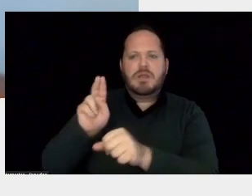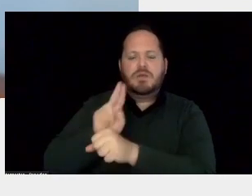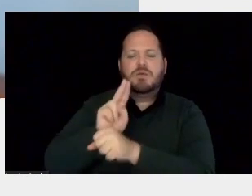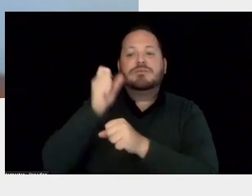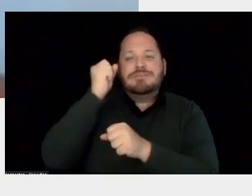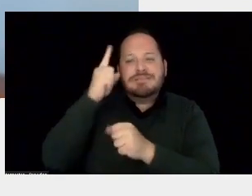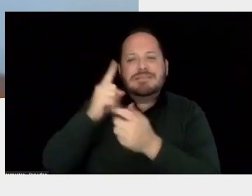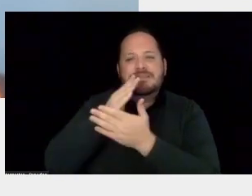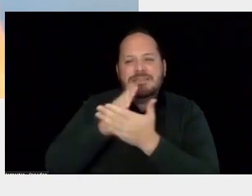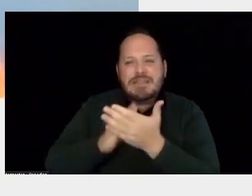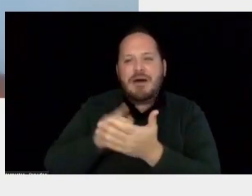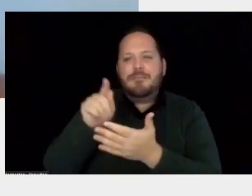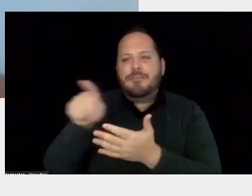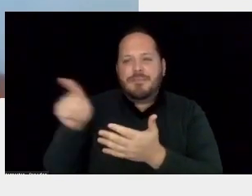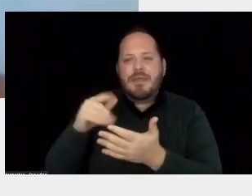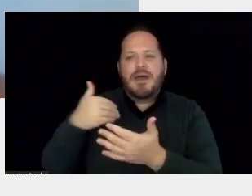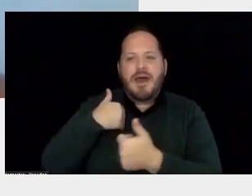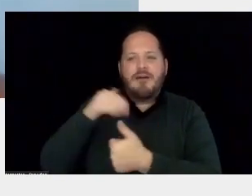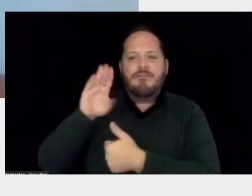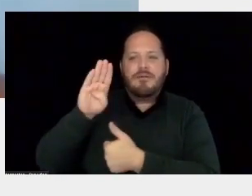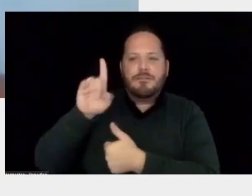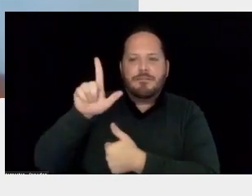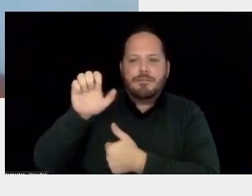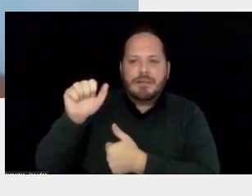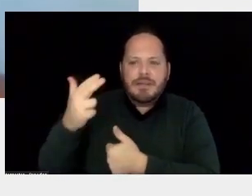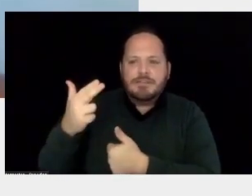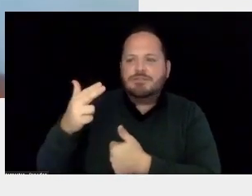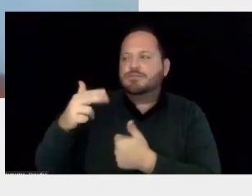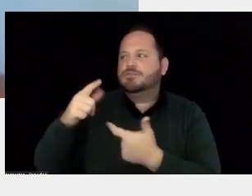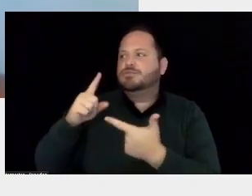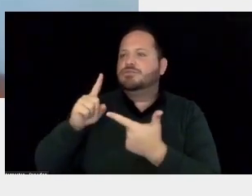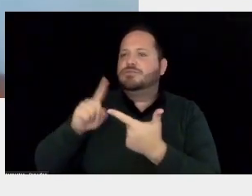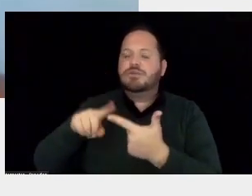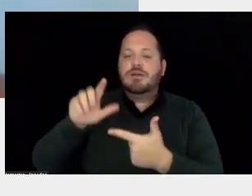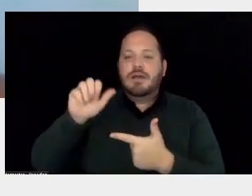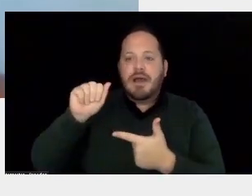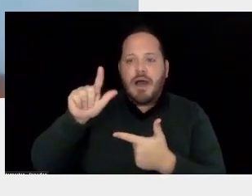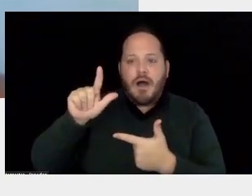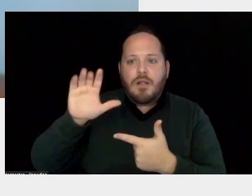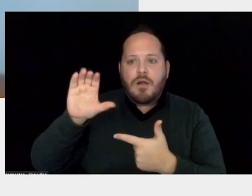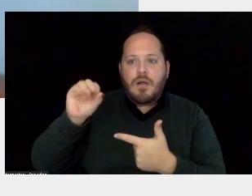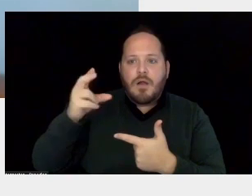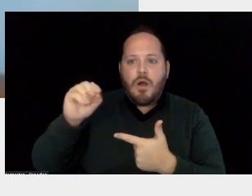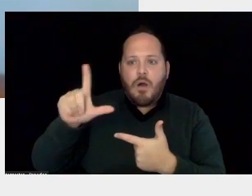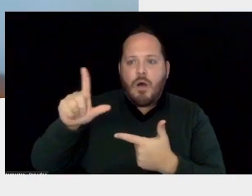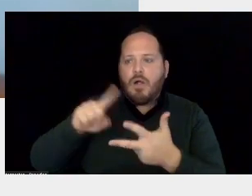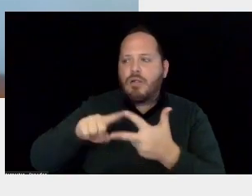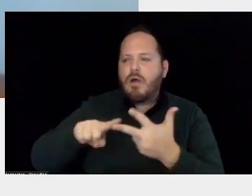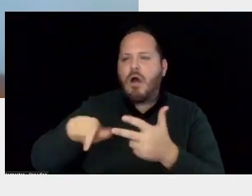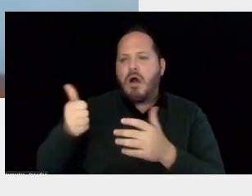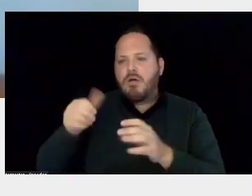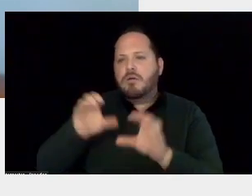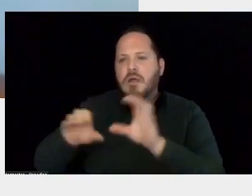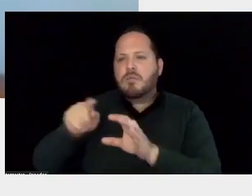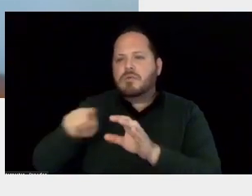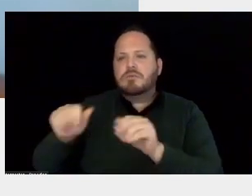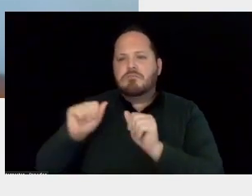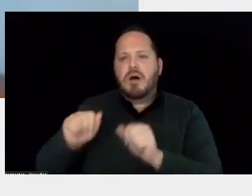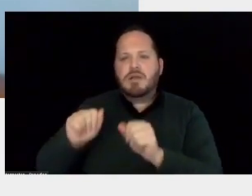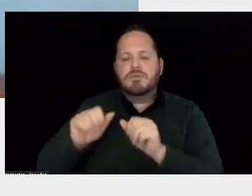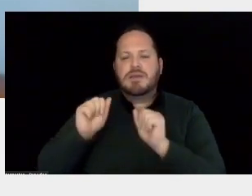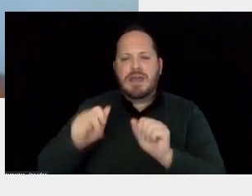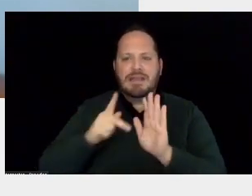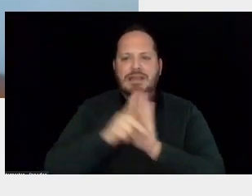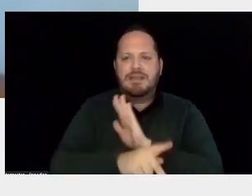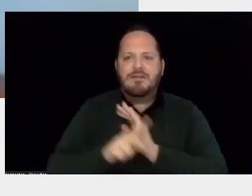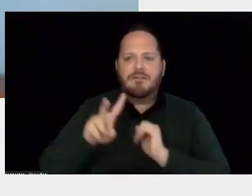other well-known products that are known to kill viruses. If you don't have one of these products, but you just have a